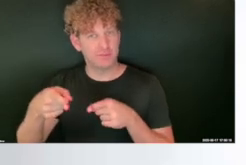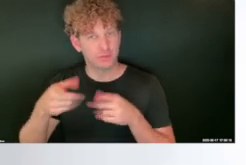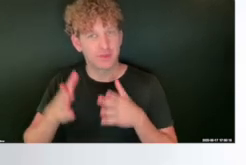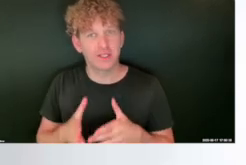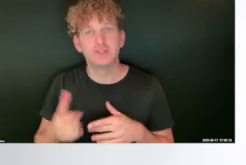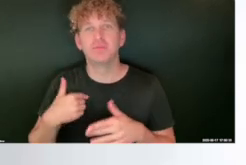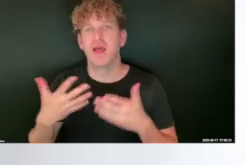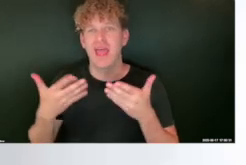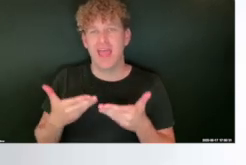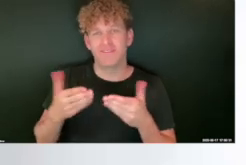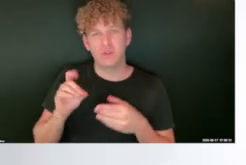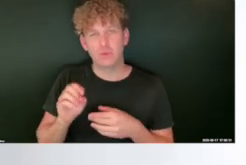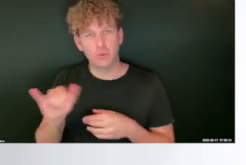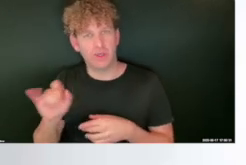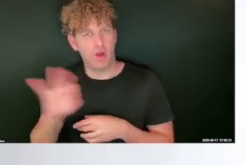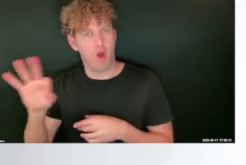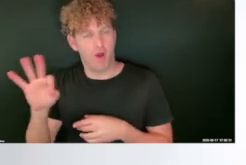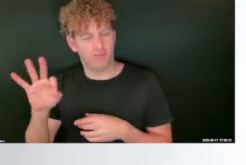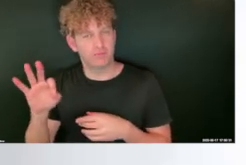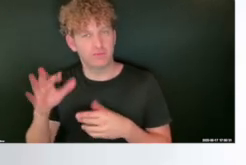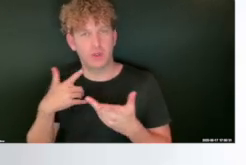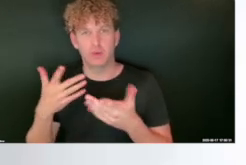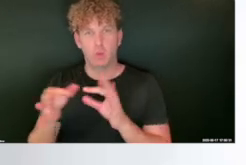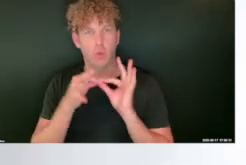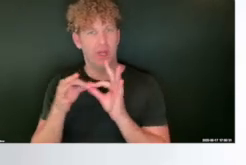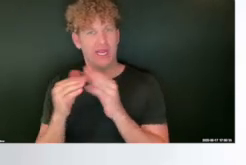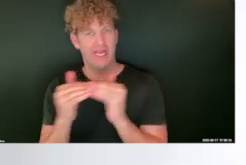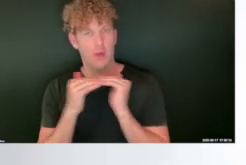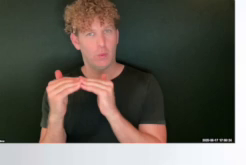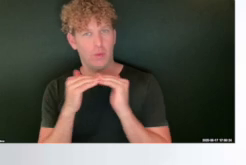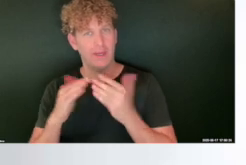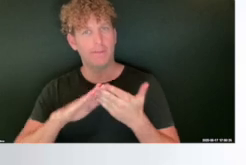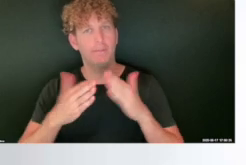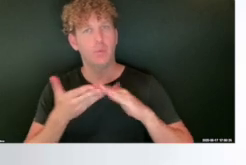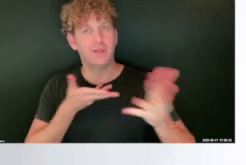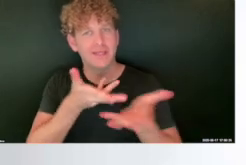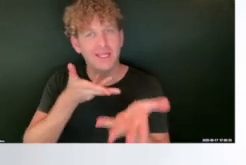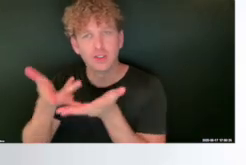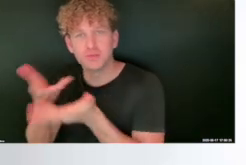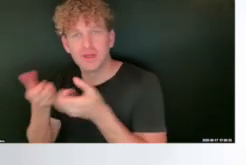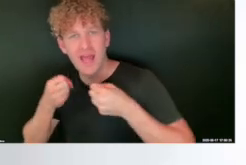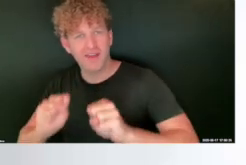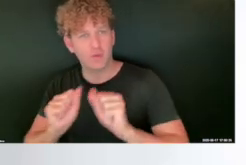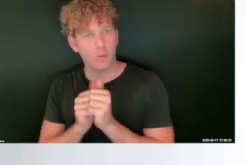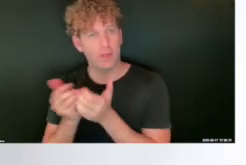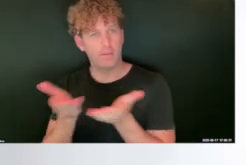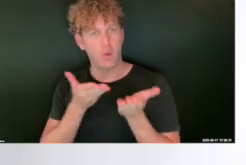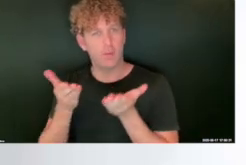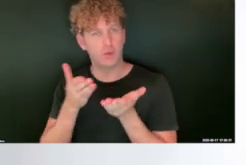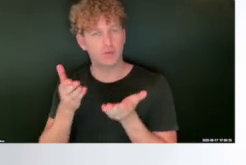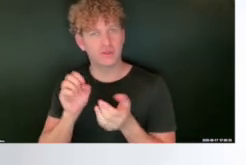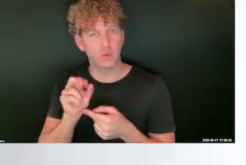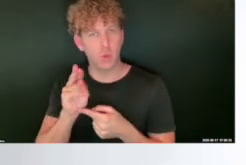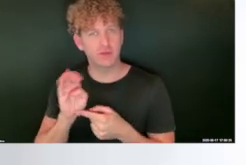groups and workshop meetings on various incentive projects. However, we understand that community members face